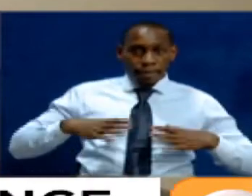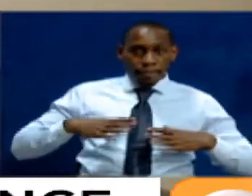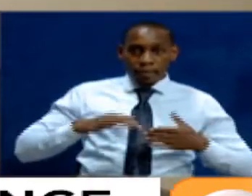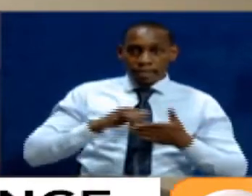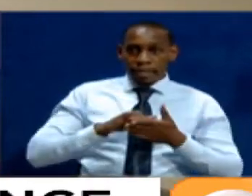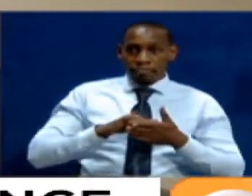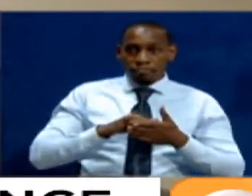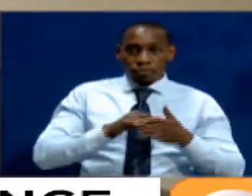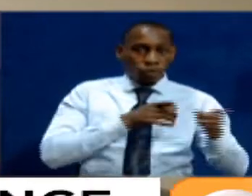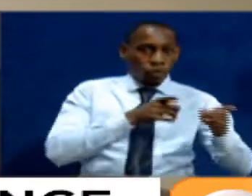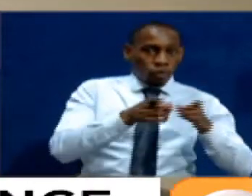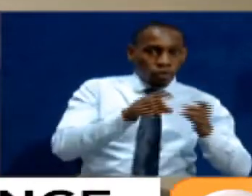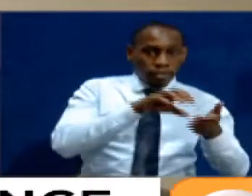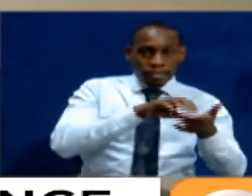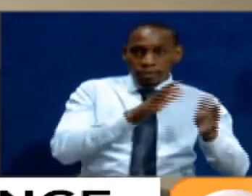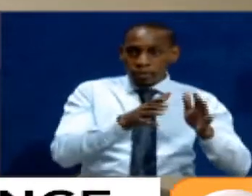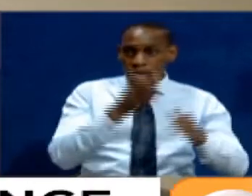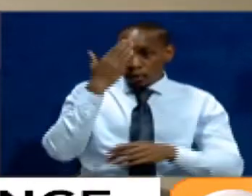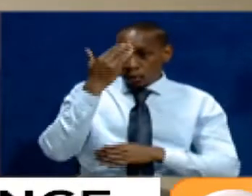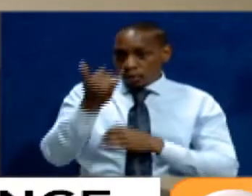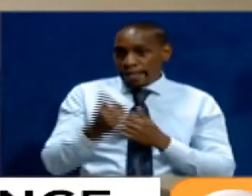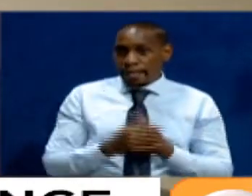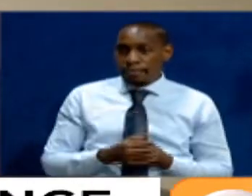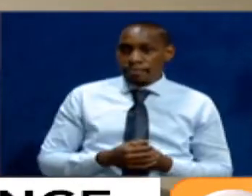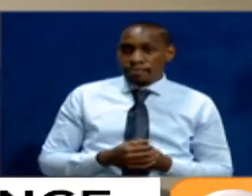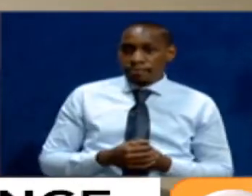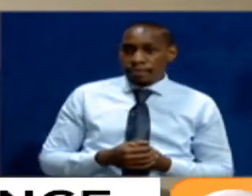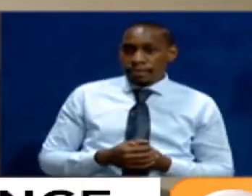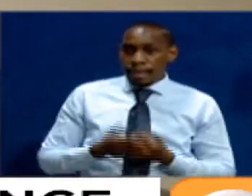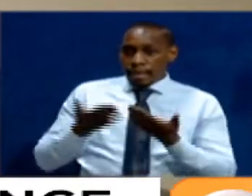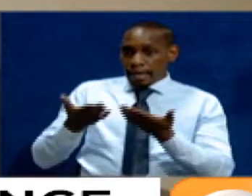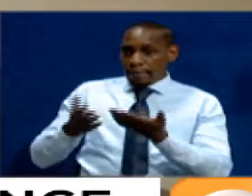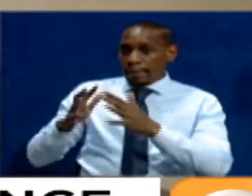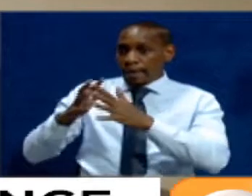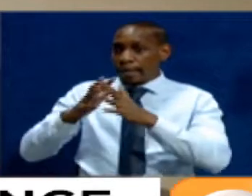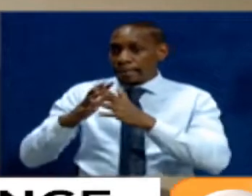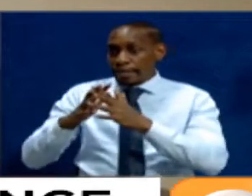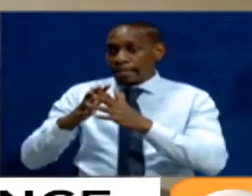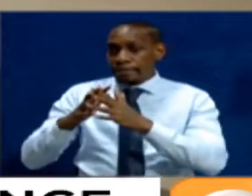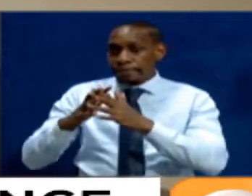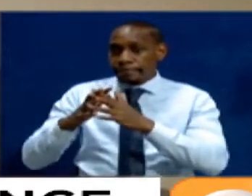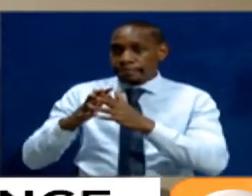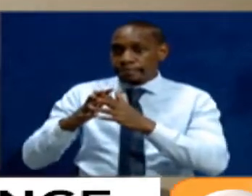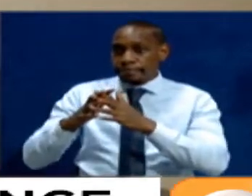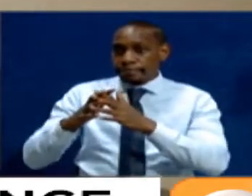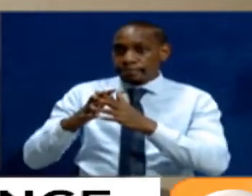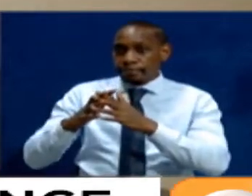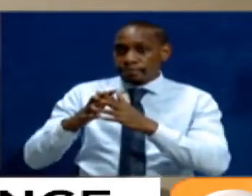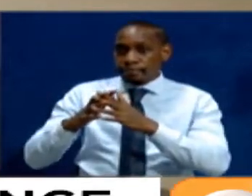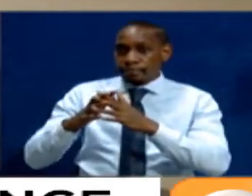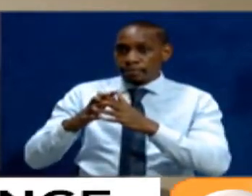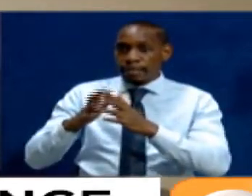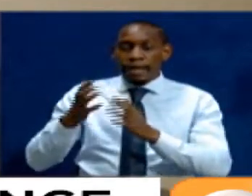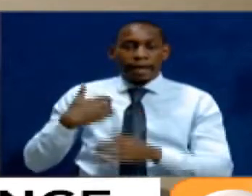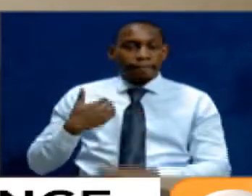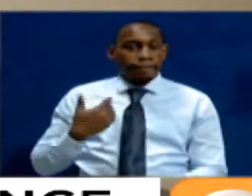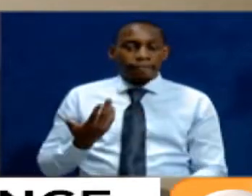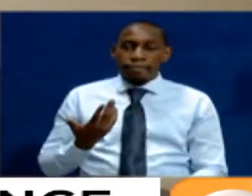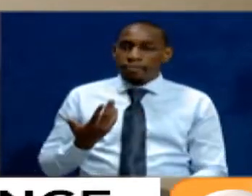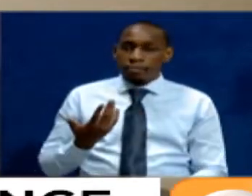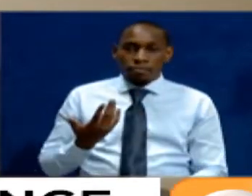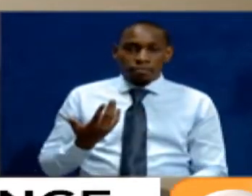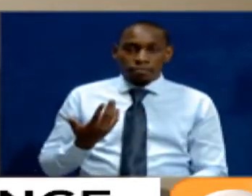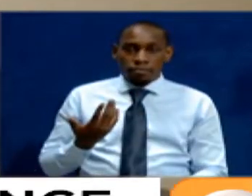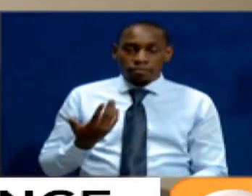population would have coped. Because I am in a country where we have the highest